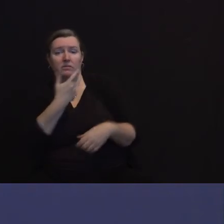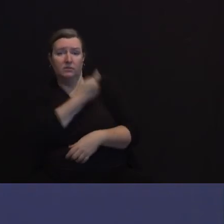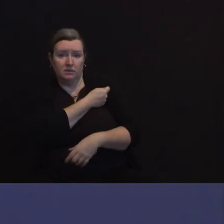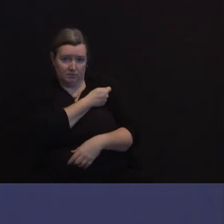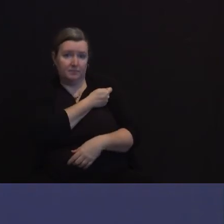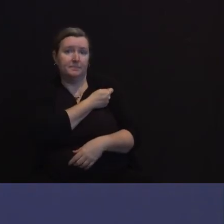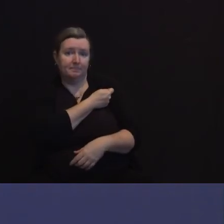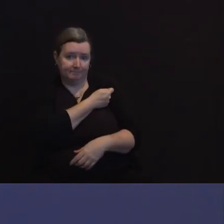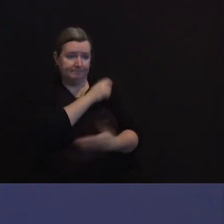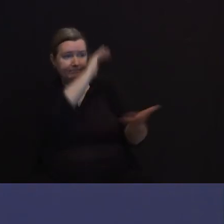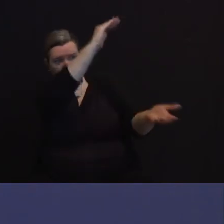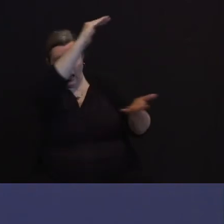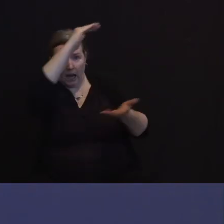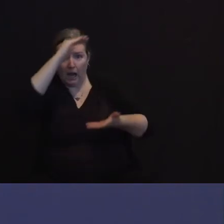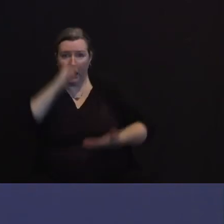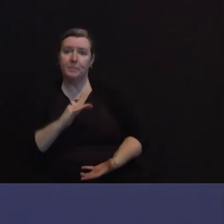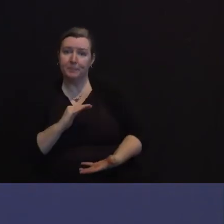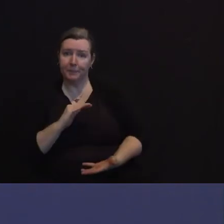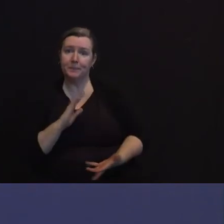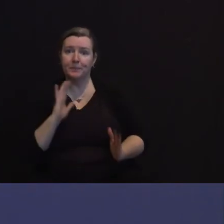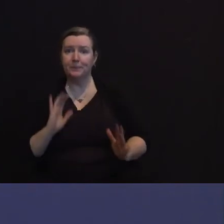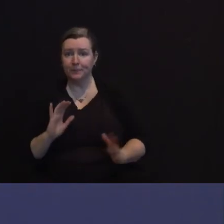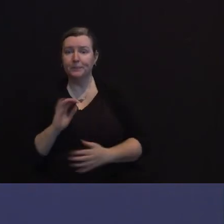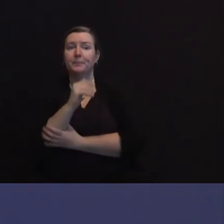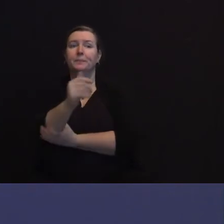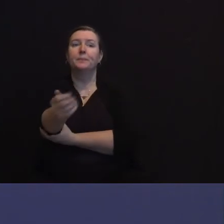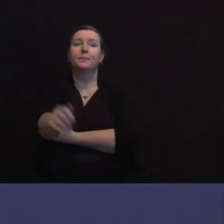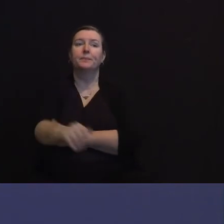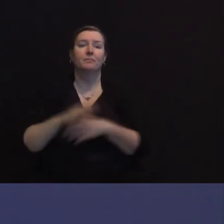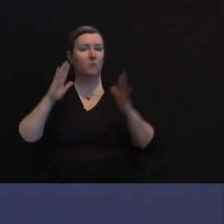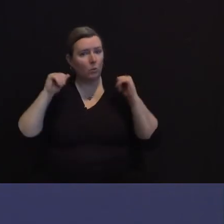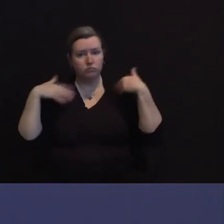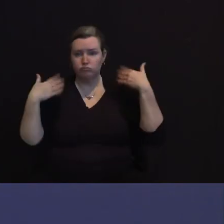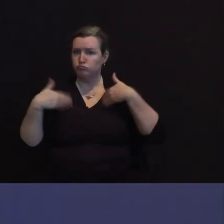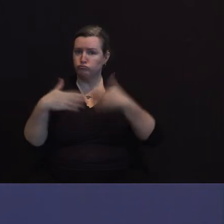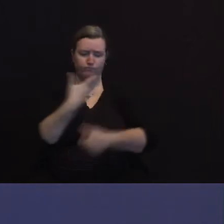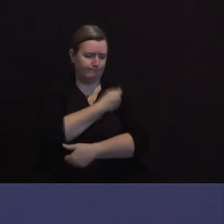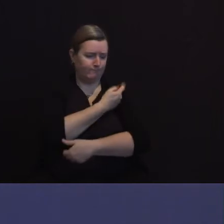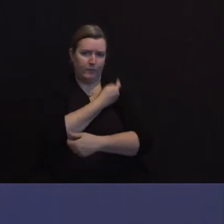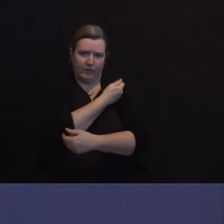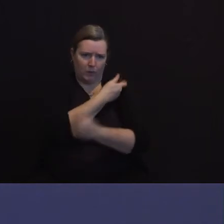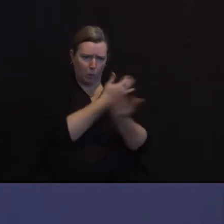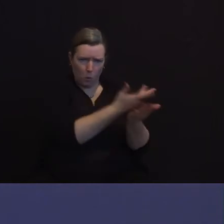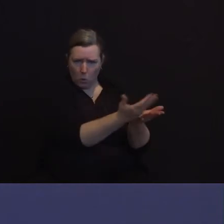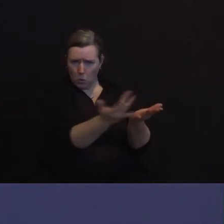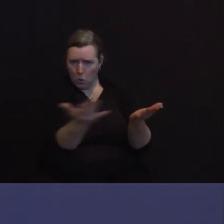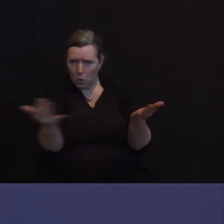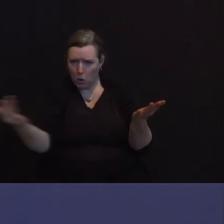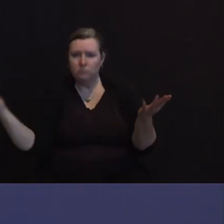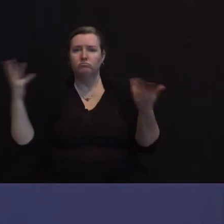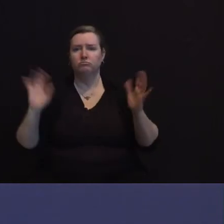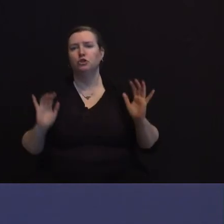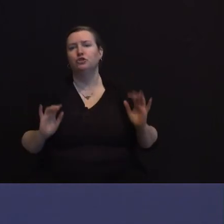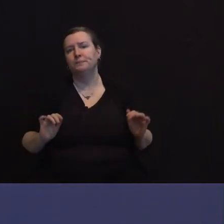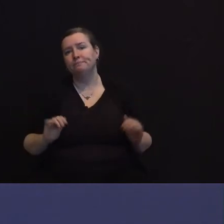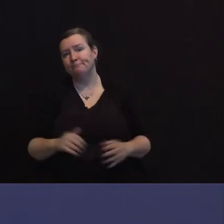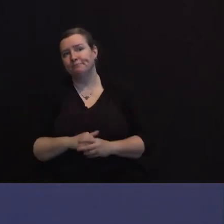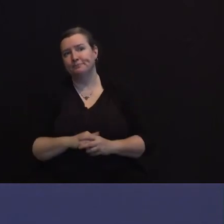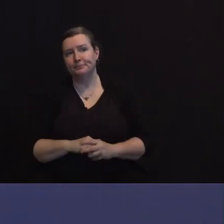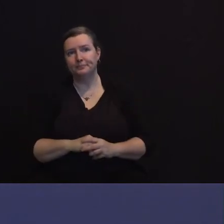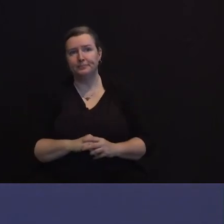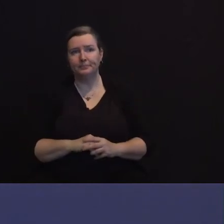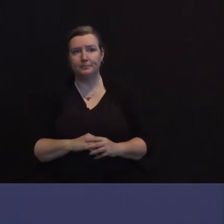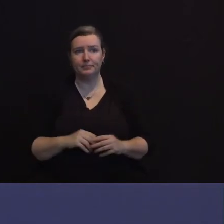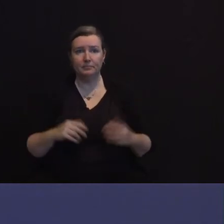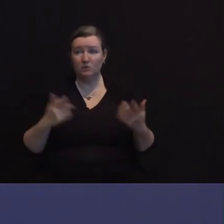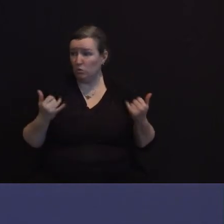get the supply demand back in balance, and we'll continue to vaccinate more and more of our residents. That's what we've got to